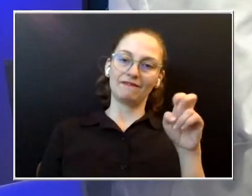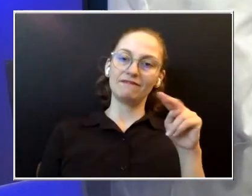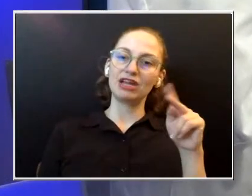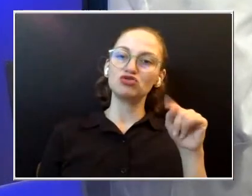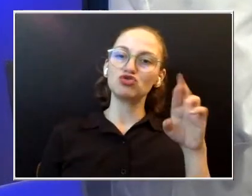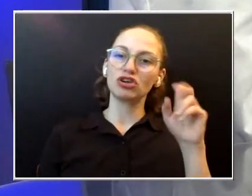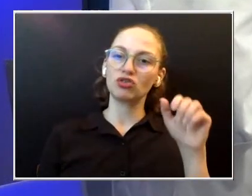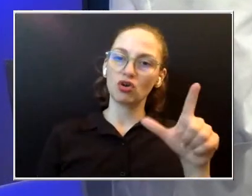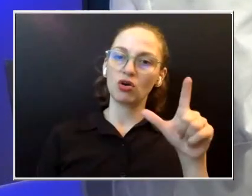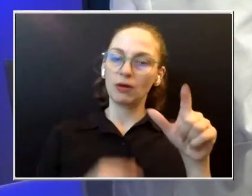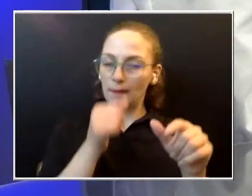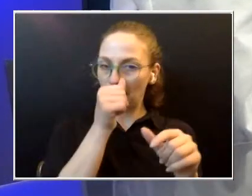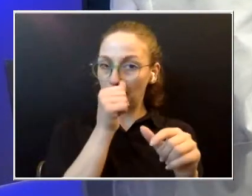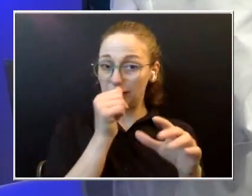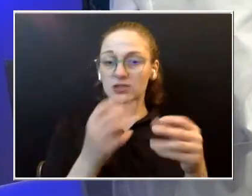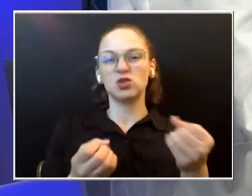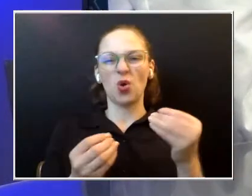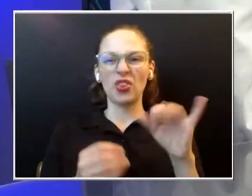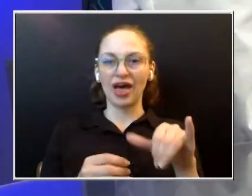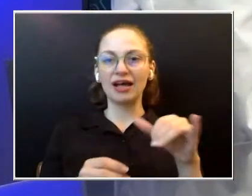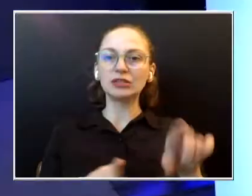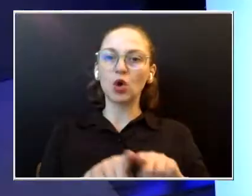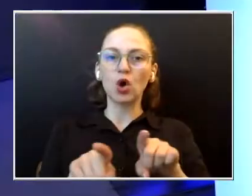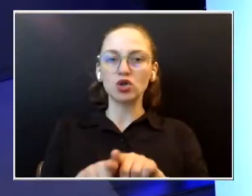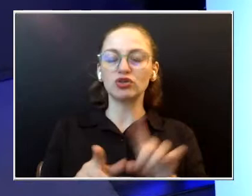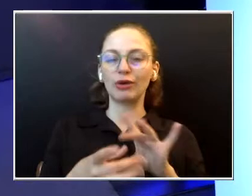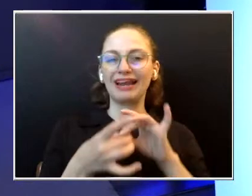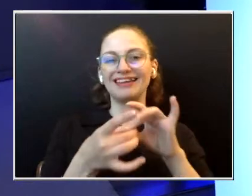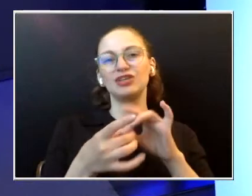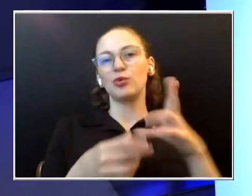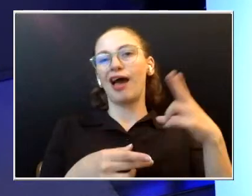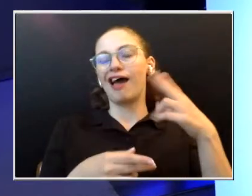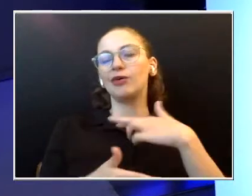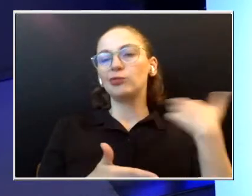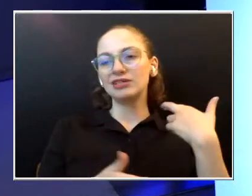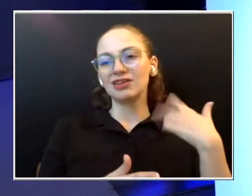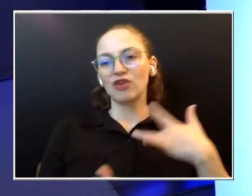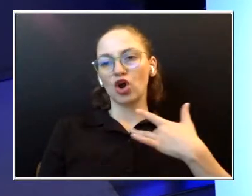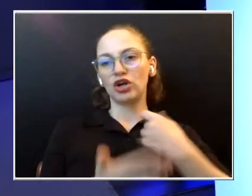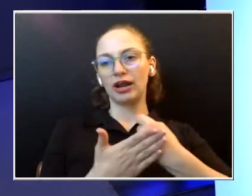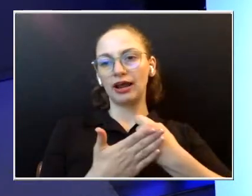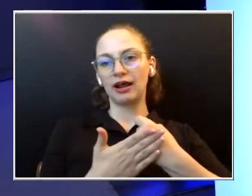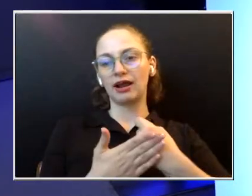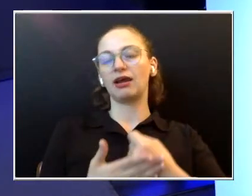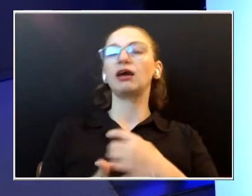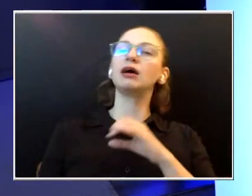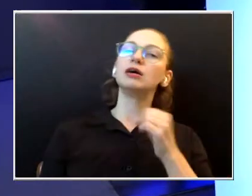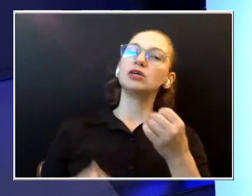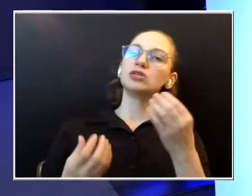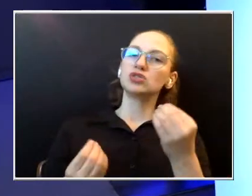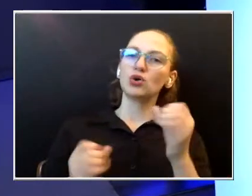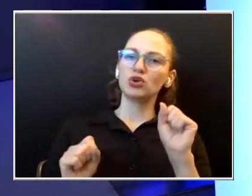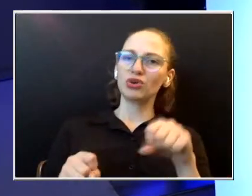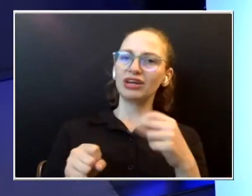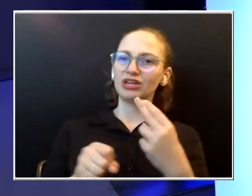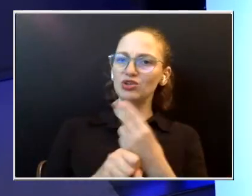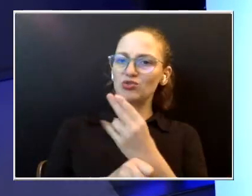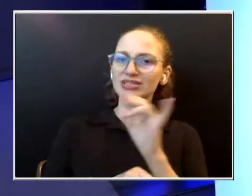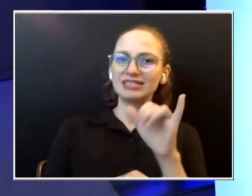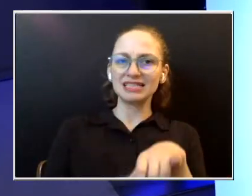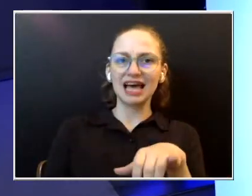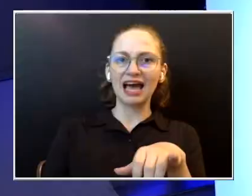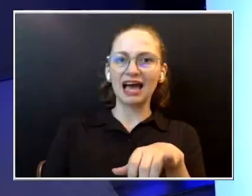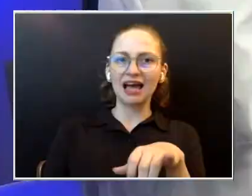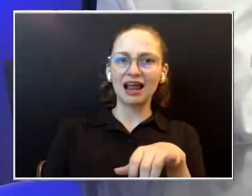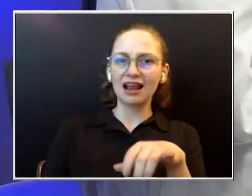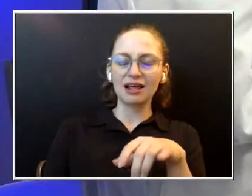very narrow band of that radiation release energy right in the tumor as opposed to a lot of other places. Correct. So why wouldn't you just use it all? Oh, you got one more cool slide. So